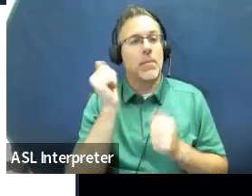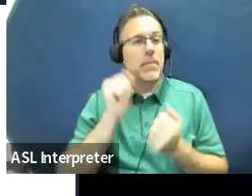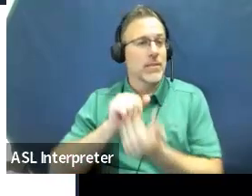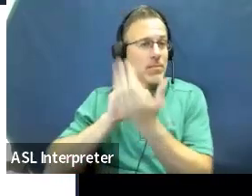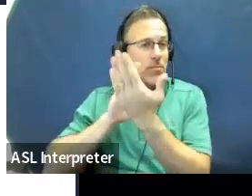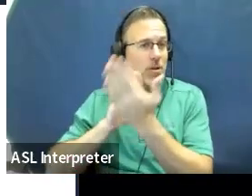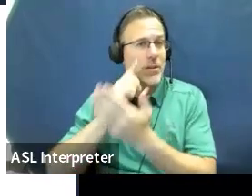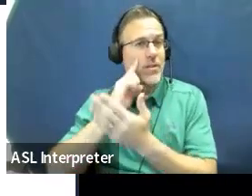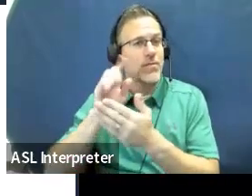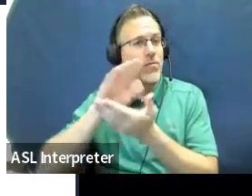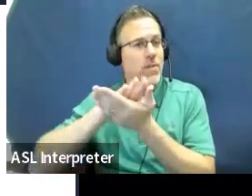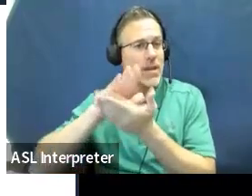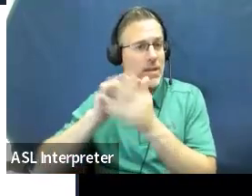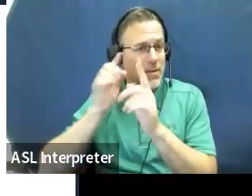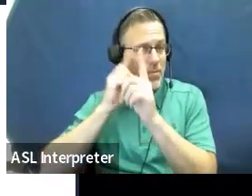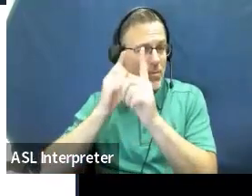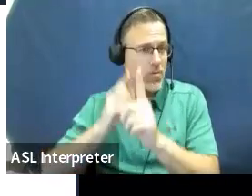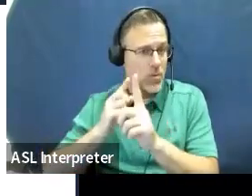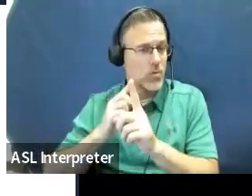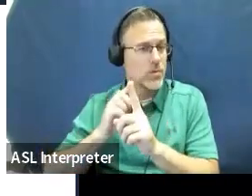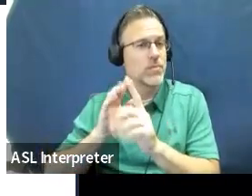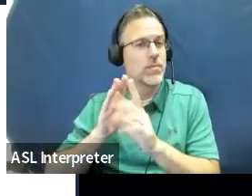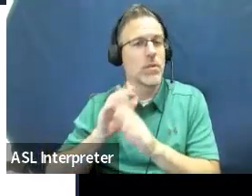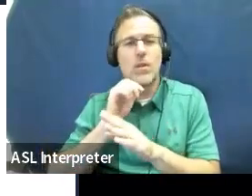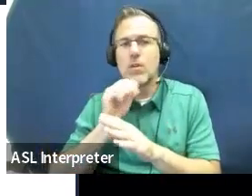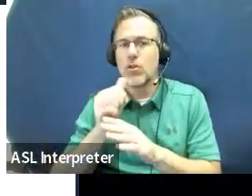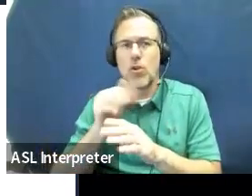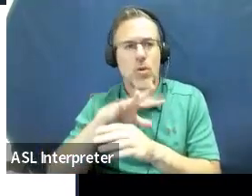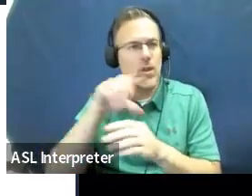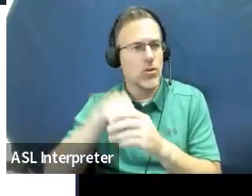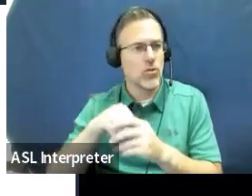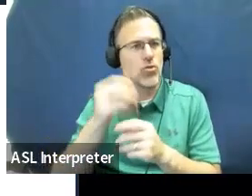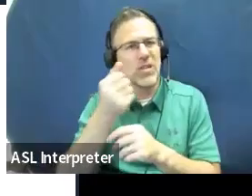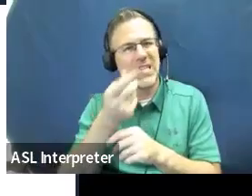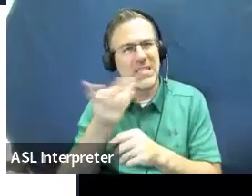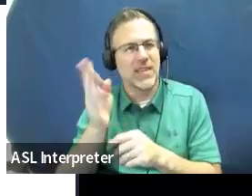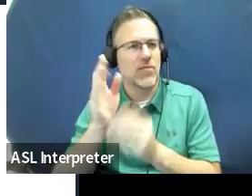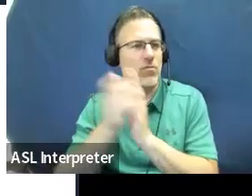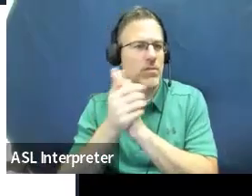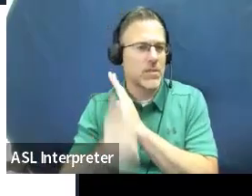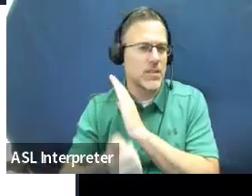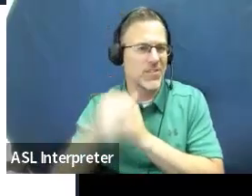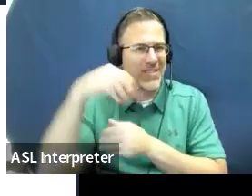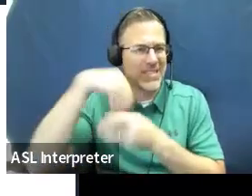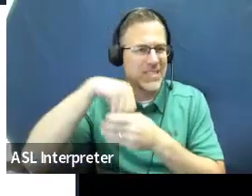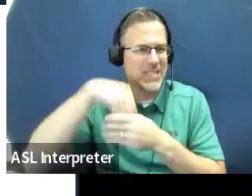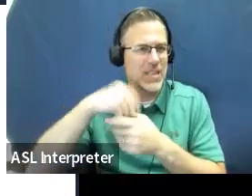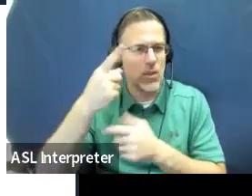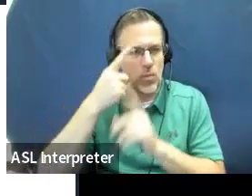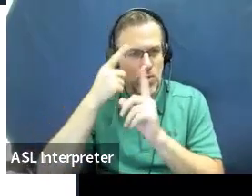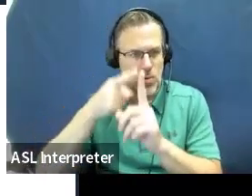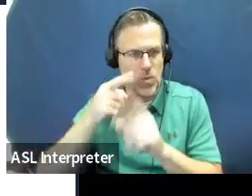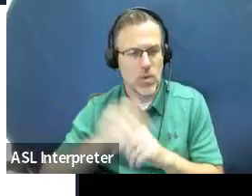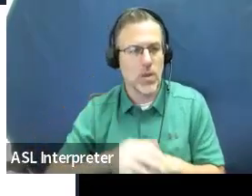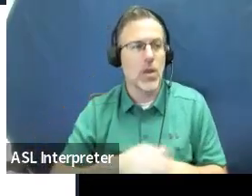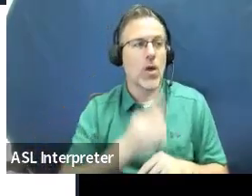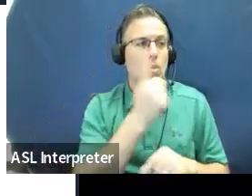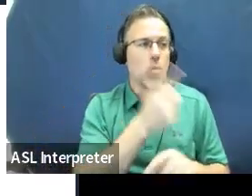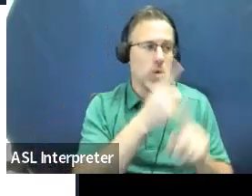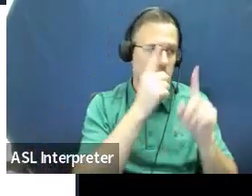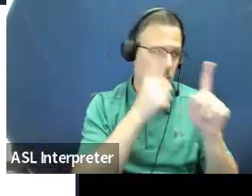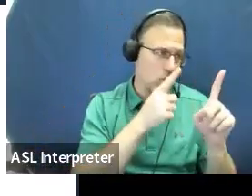the academic goals would be to avoid multiple skills within one goal. So one goal, one skill.